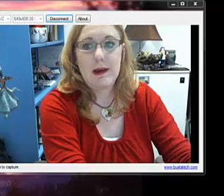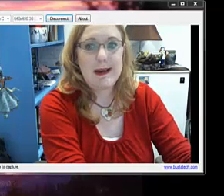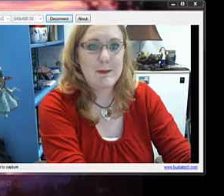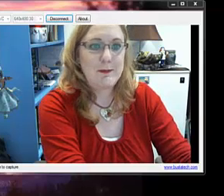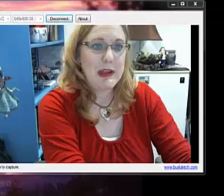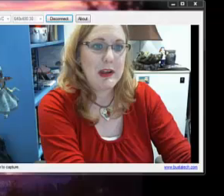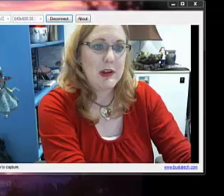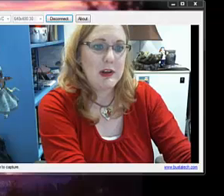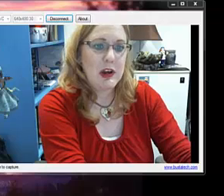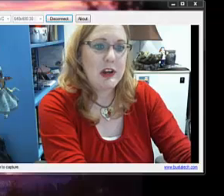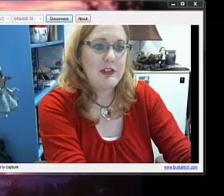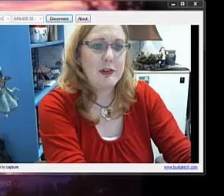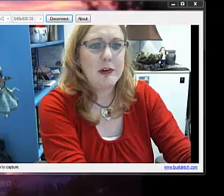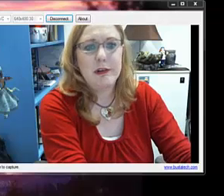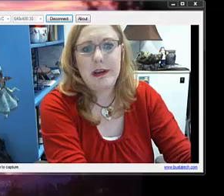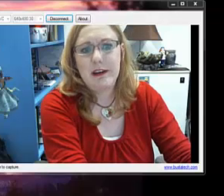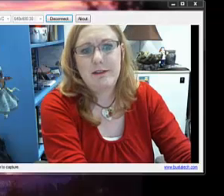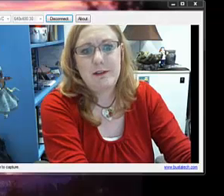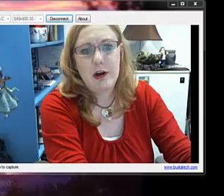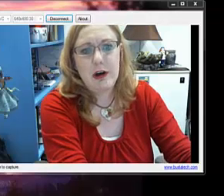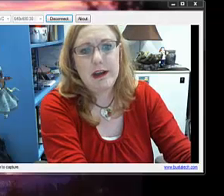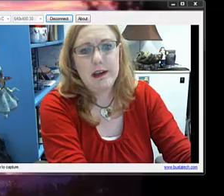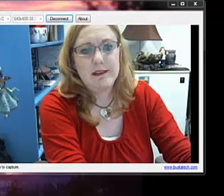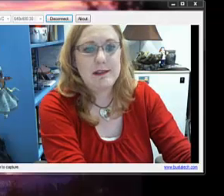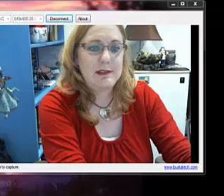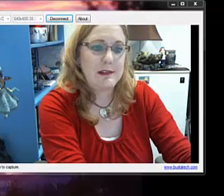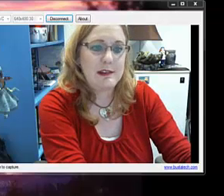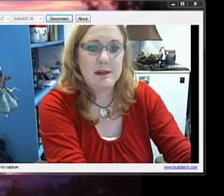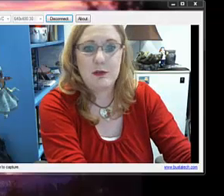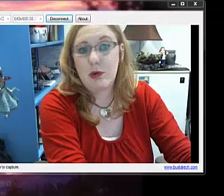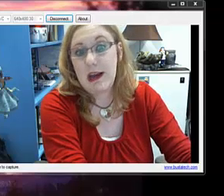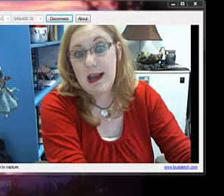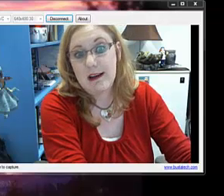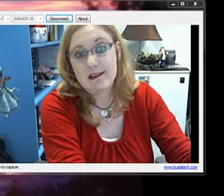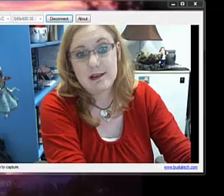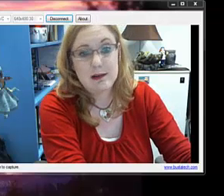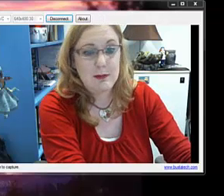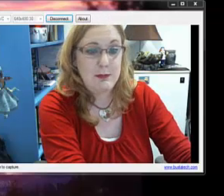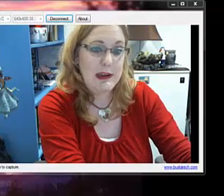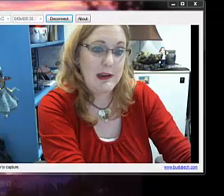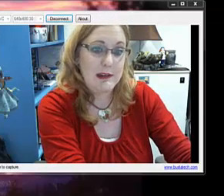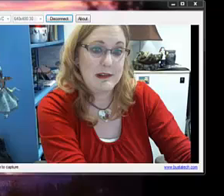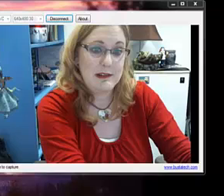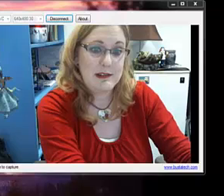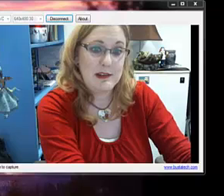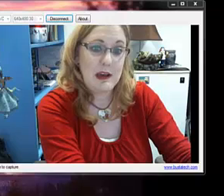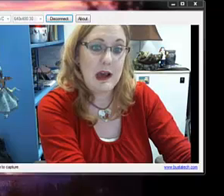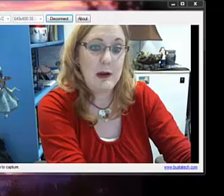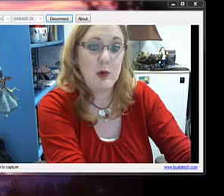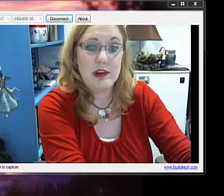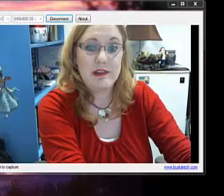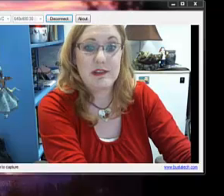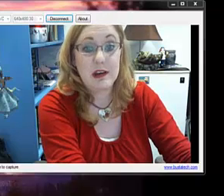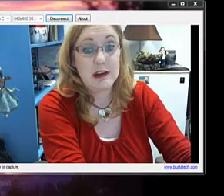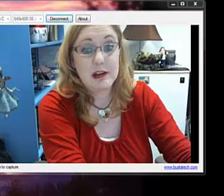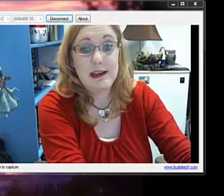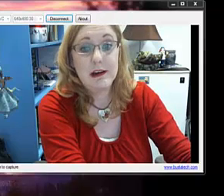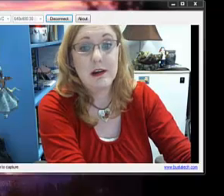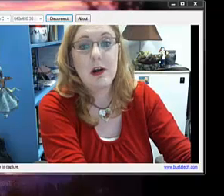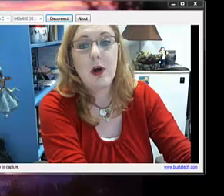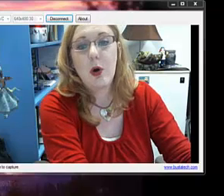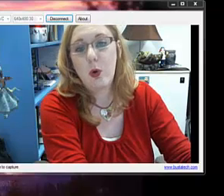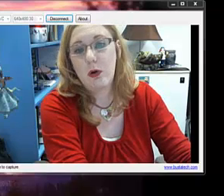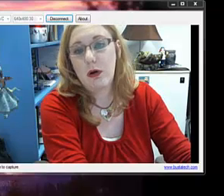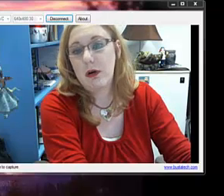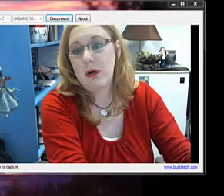or not sure if audience didn't react because I was